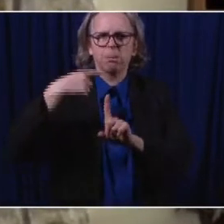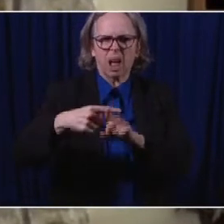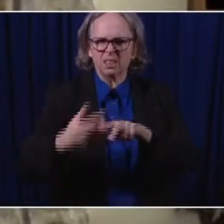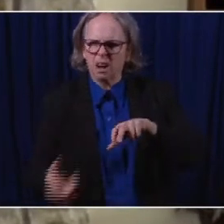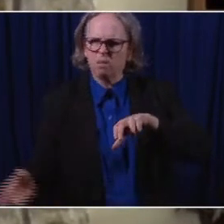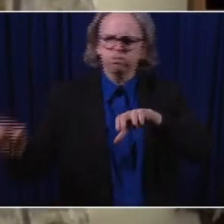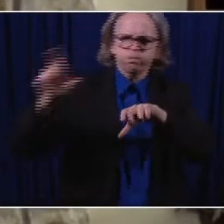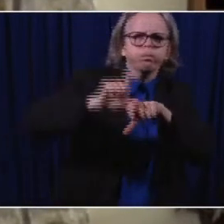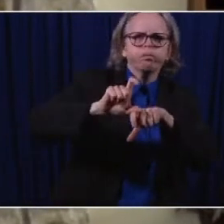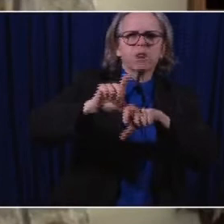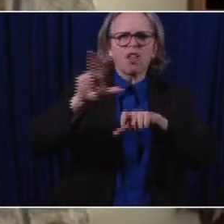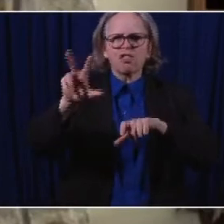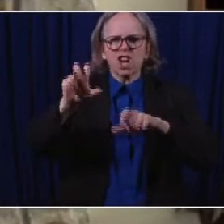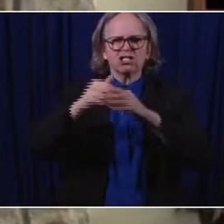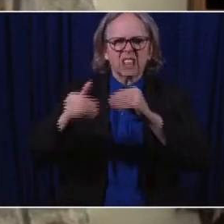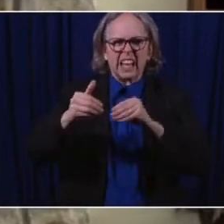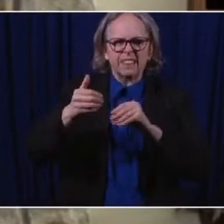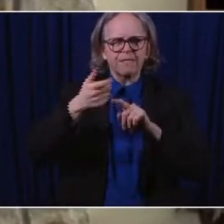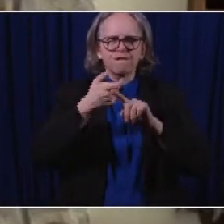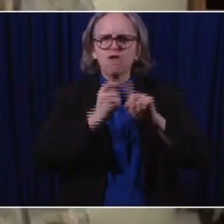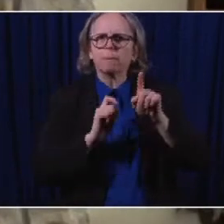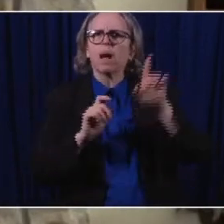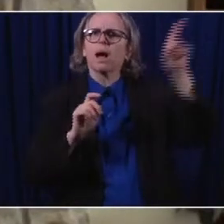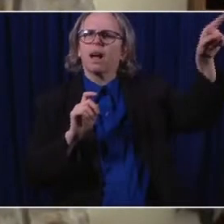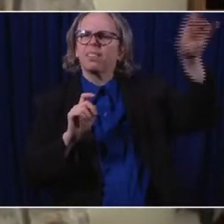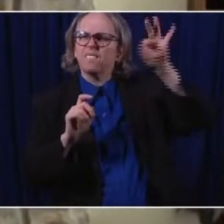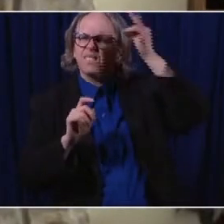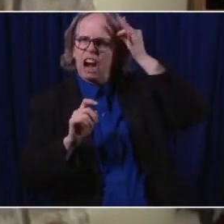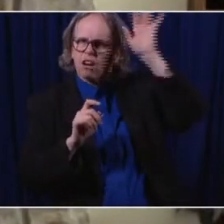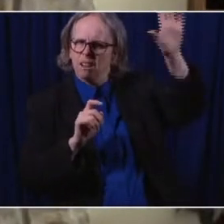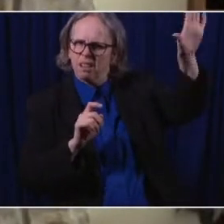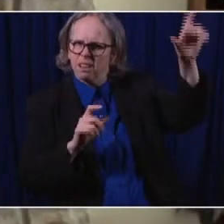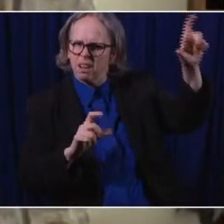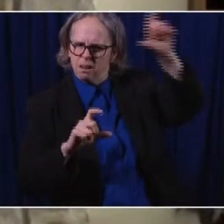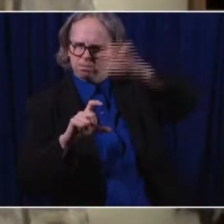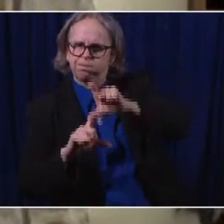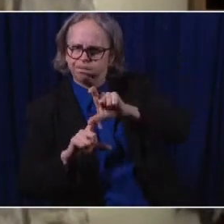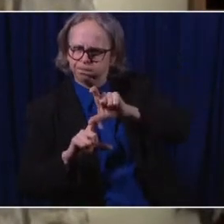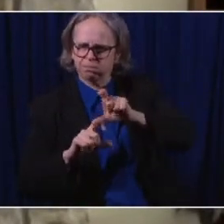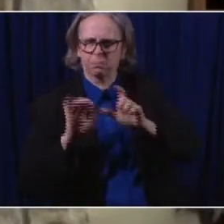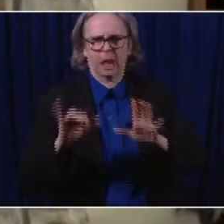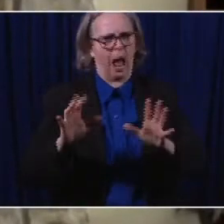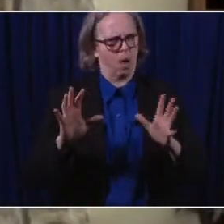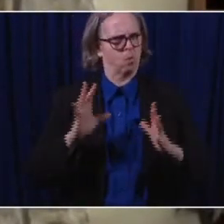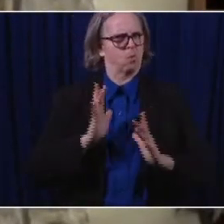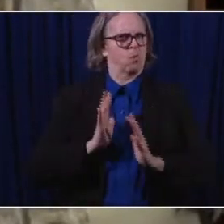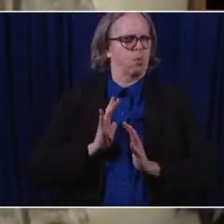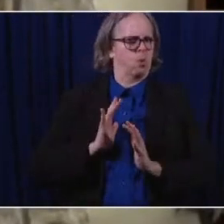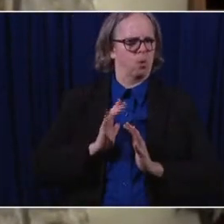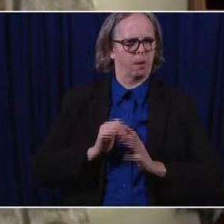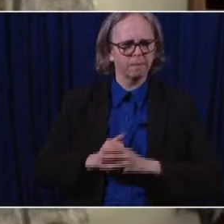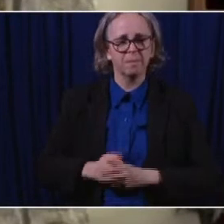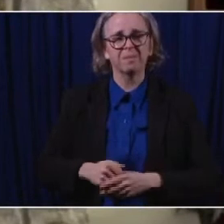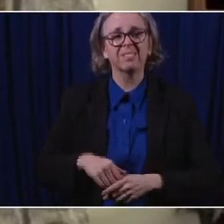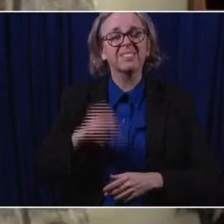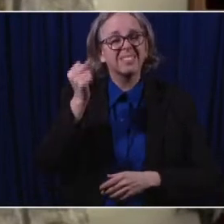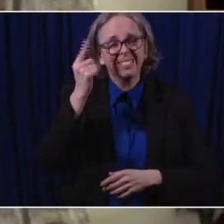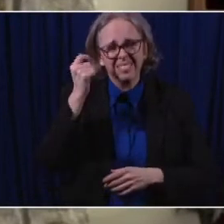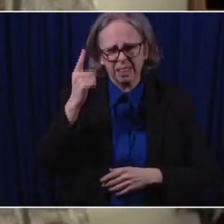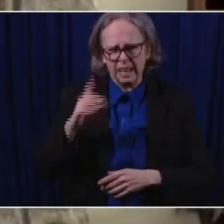was signed in December. Starting this Saturday, February 6th, more